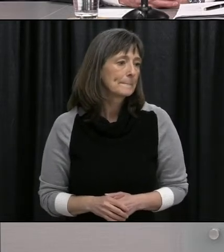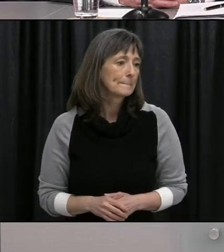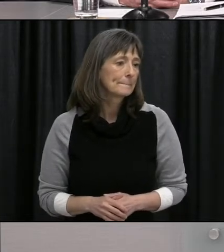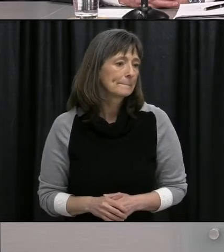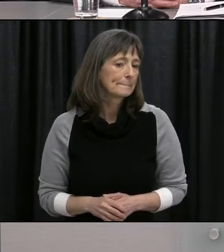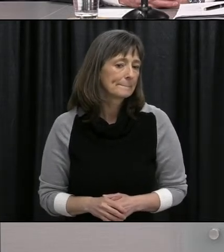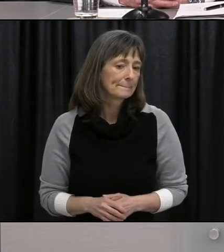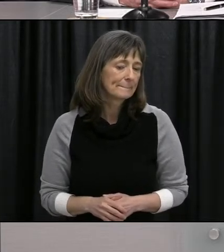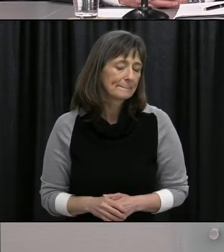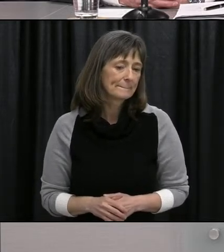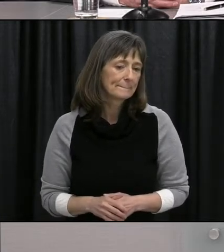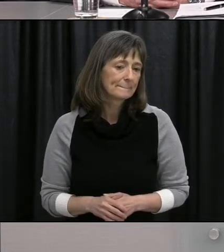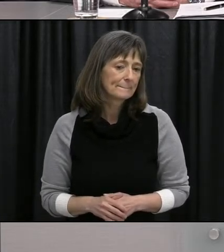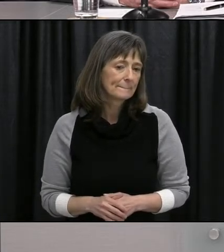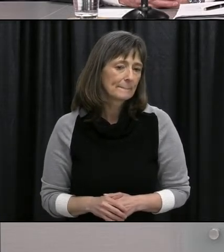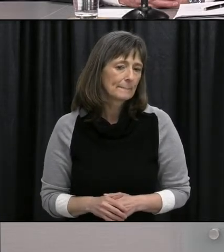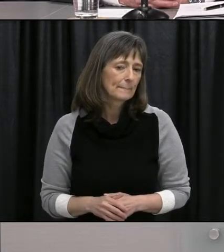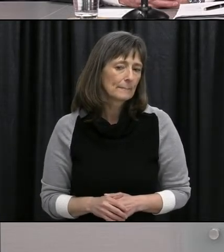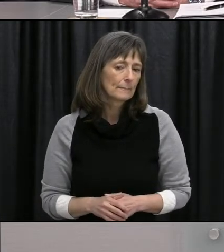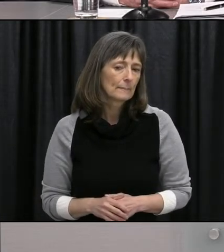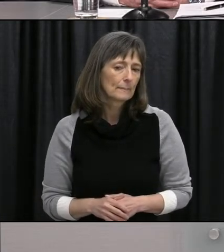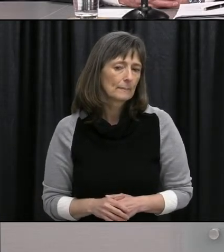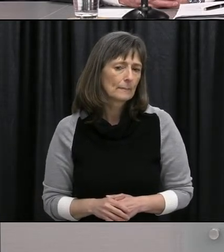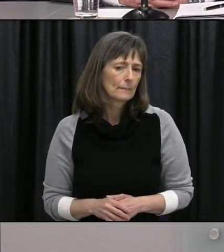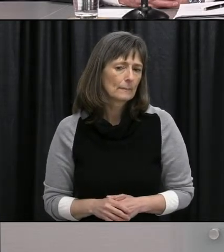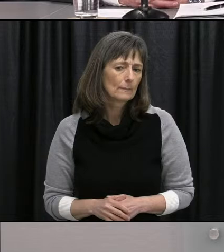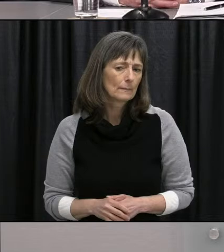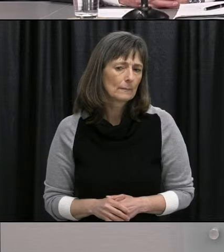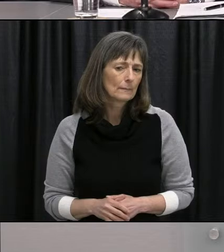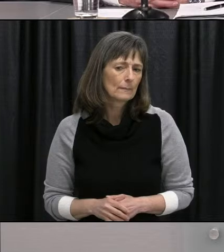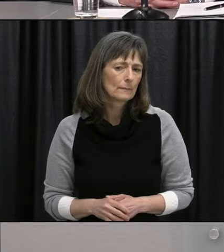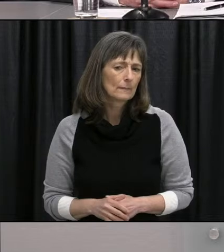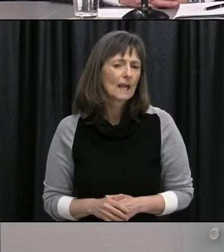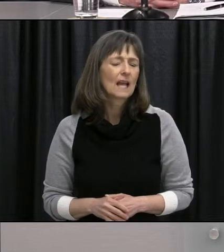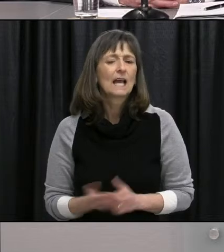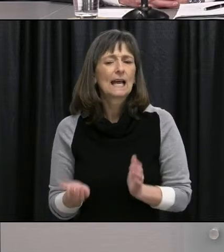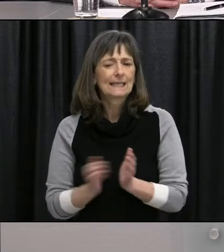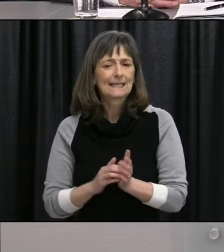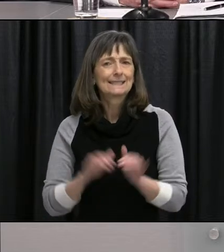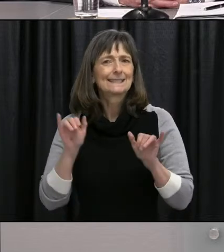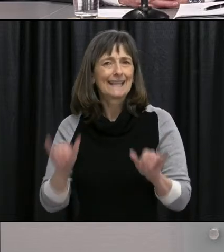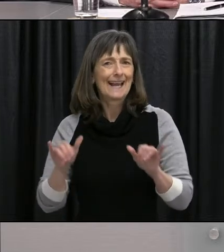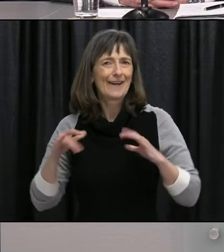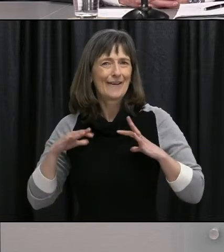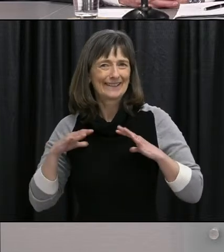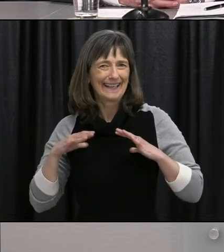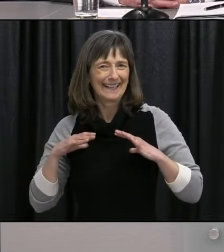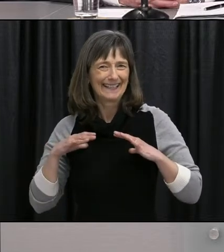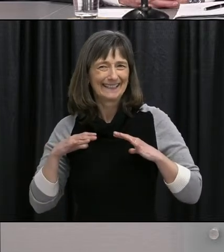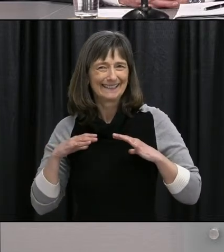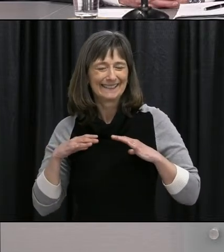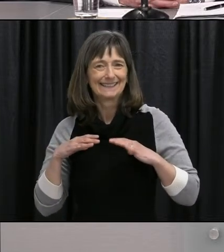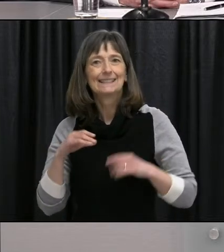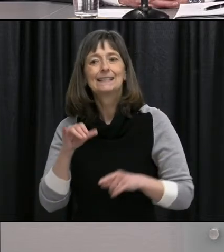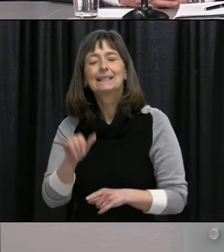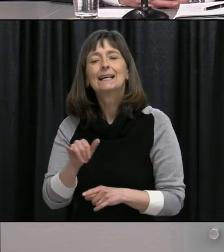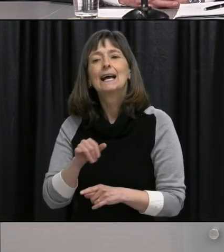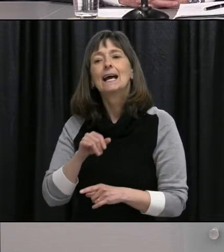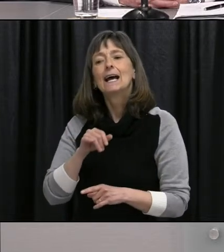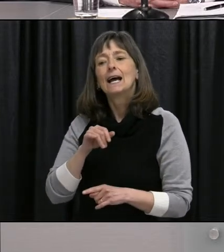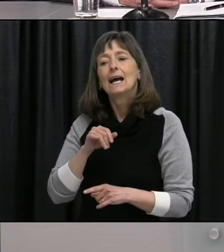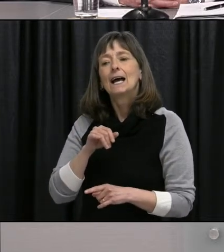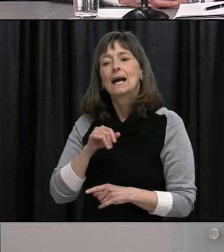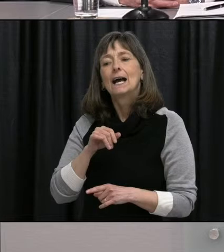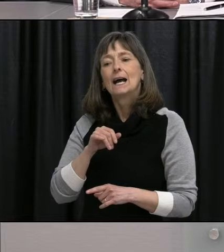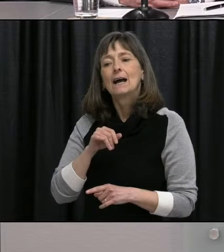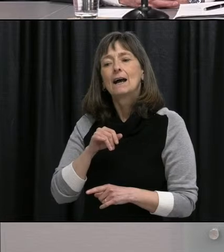Yes, I'm wondering a question with relation to vacations. I know that there's been no explicit